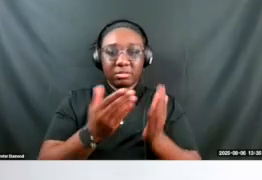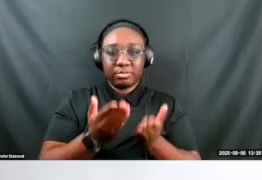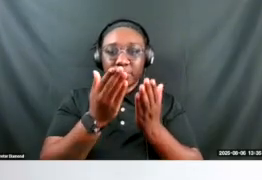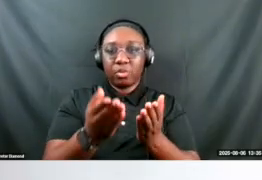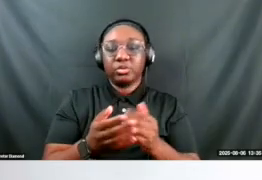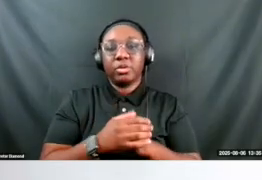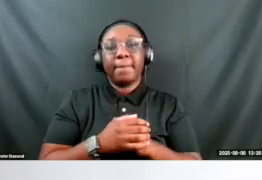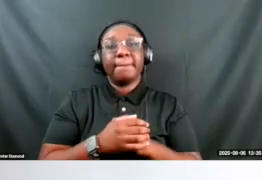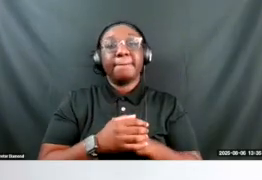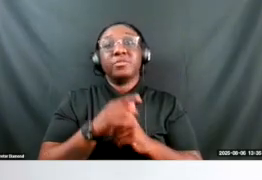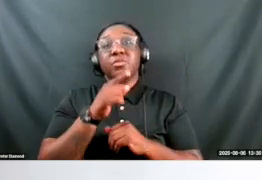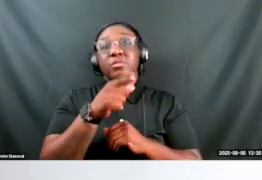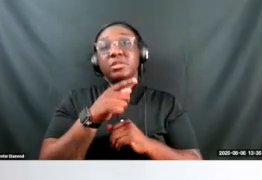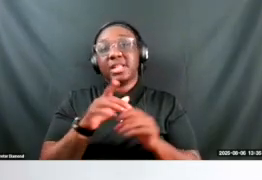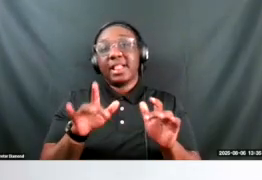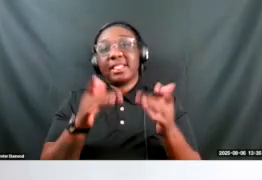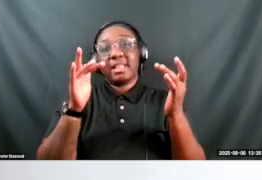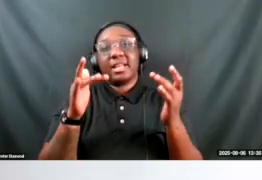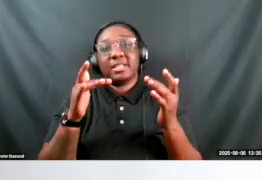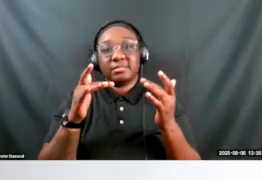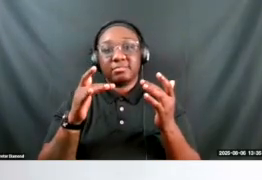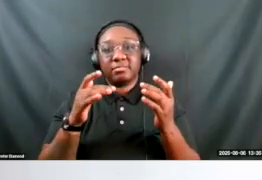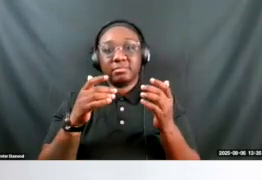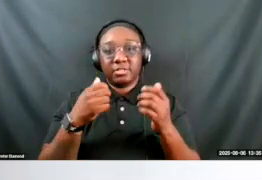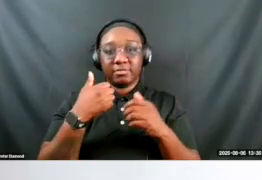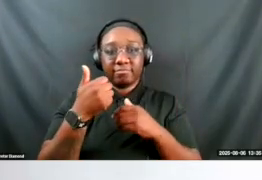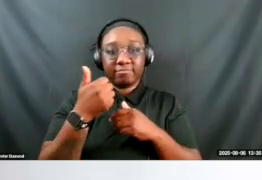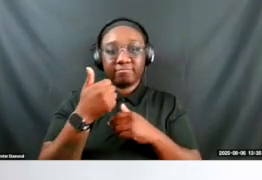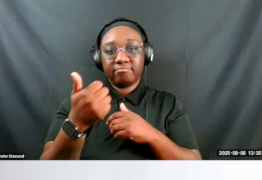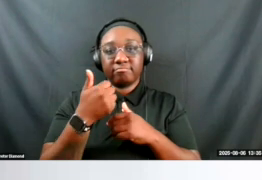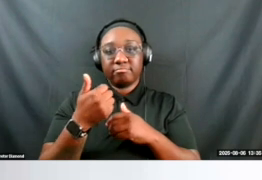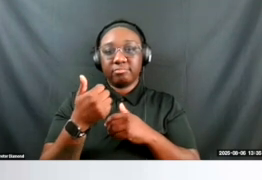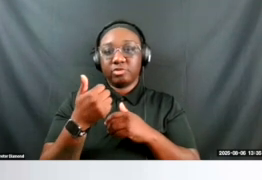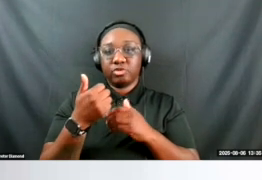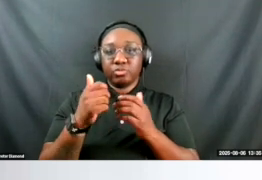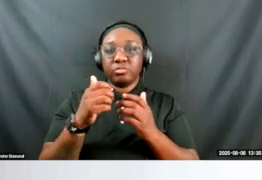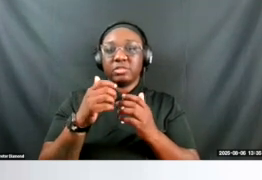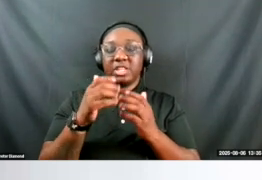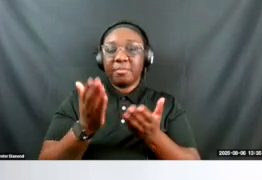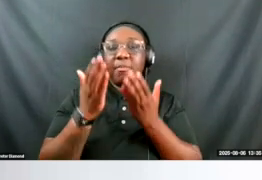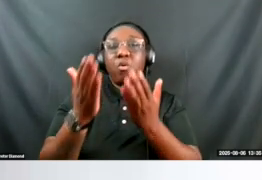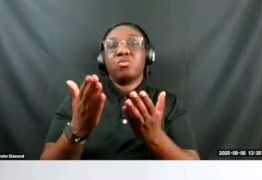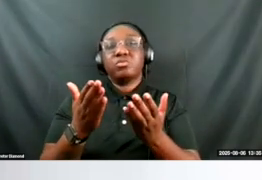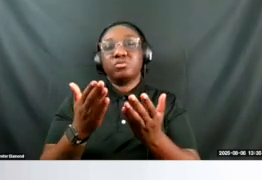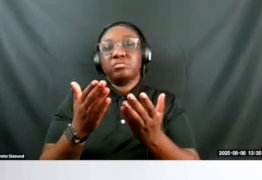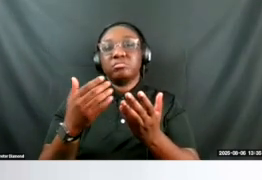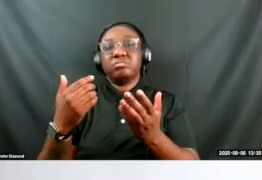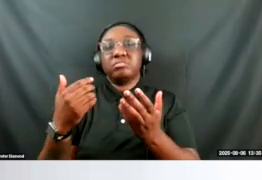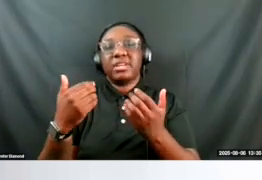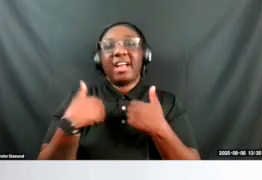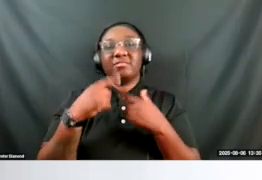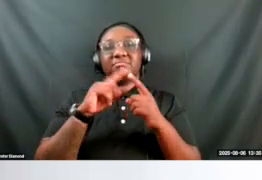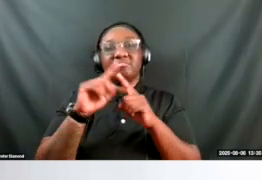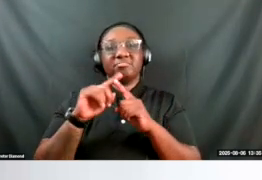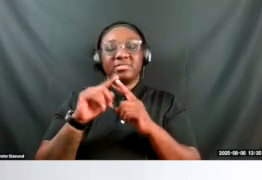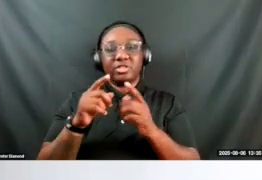various eligibility criteria, but often do not align on how they verify these requirements. Though the board approved the